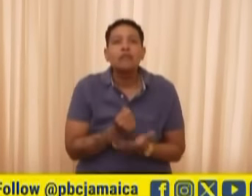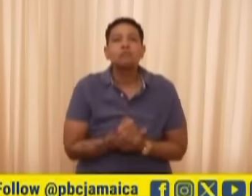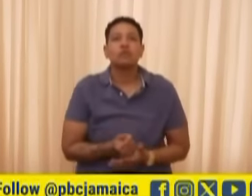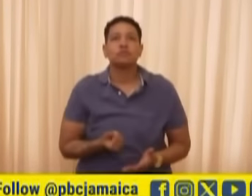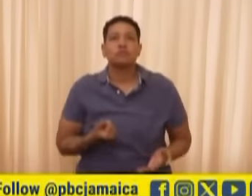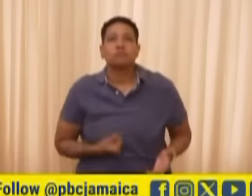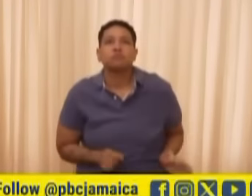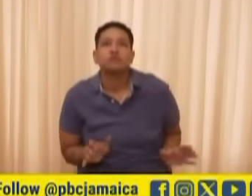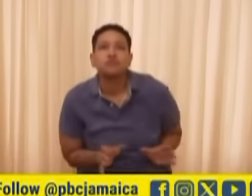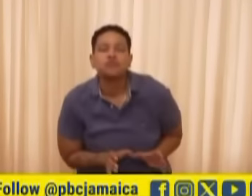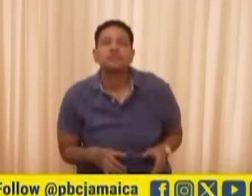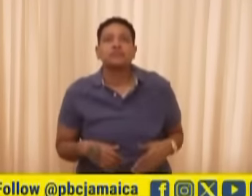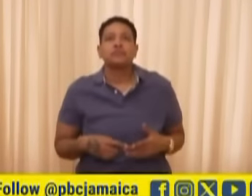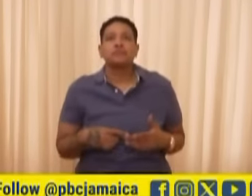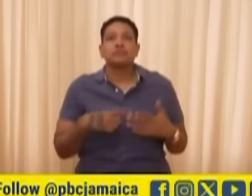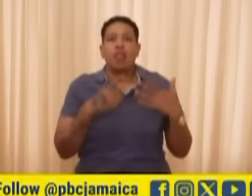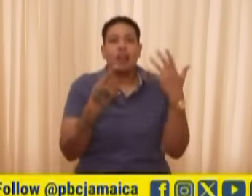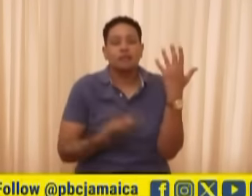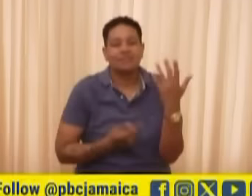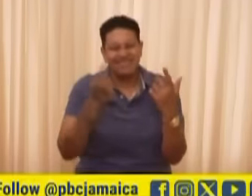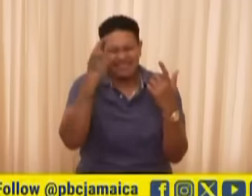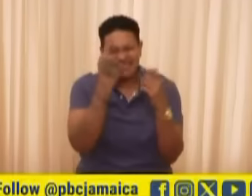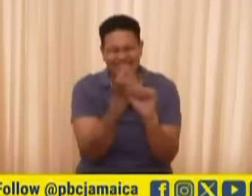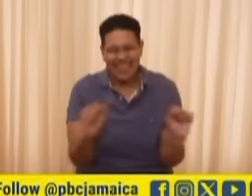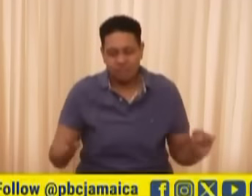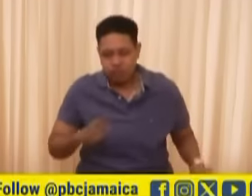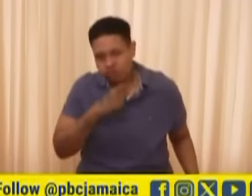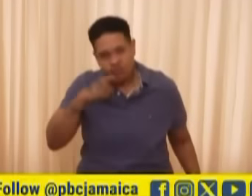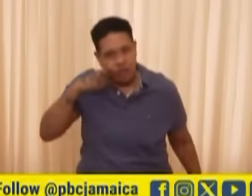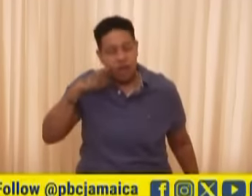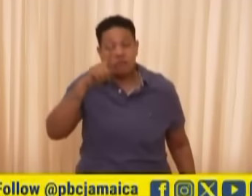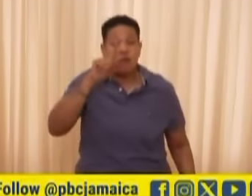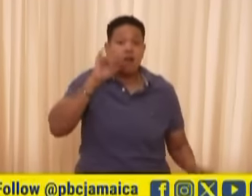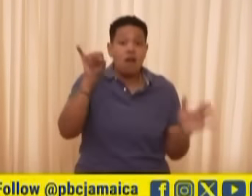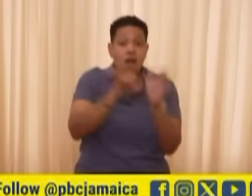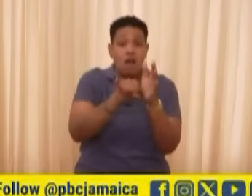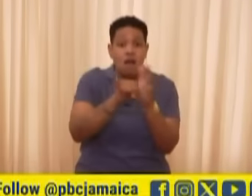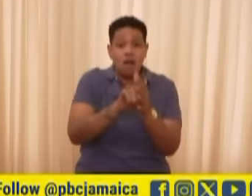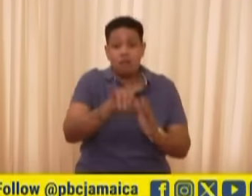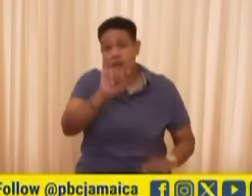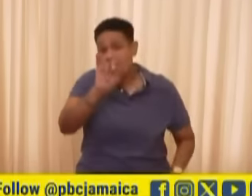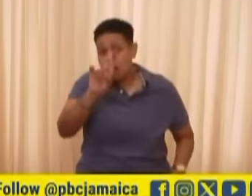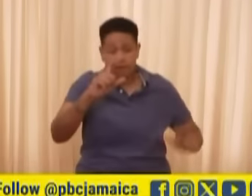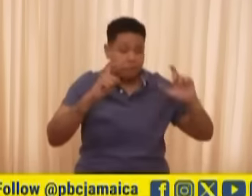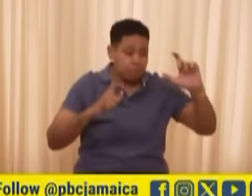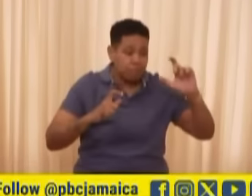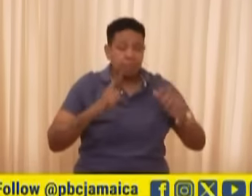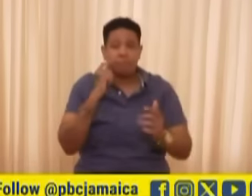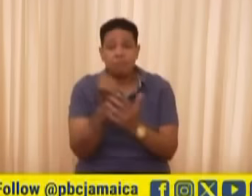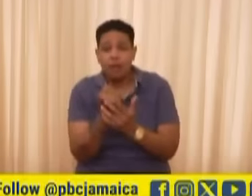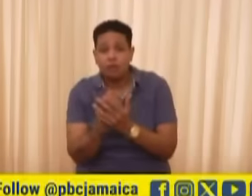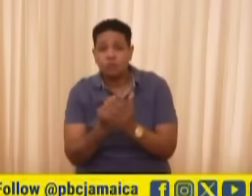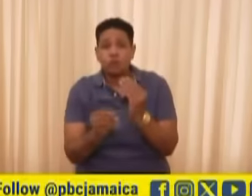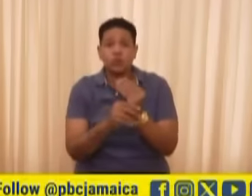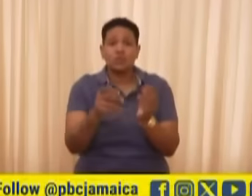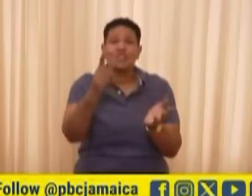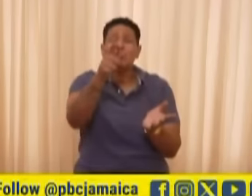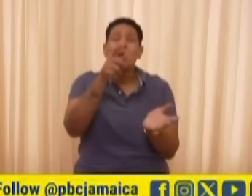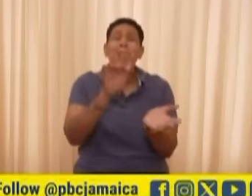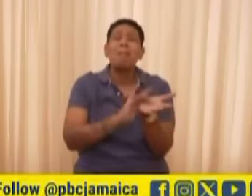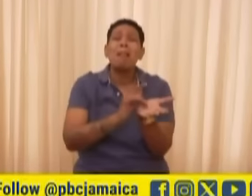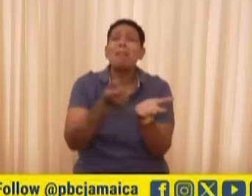safe. Now, your identification, your passport, any